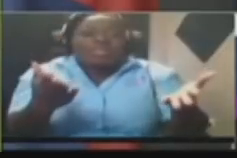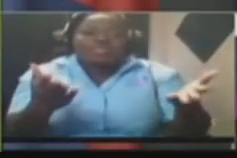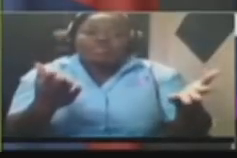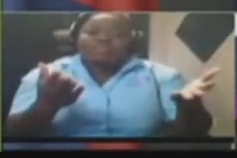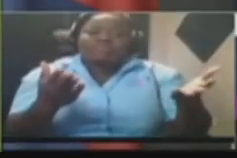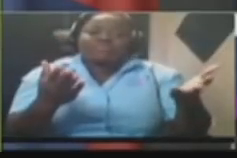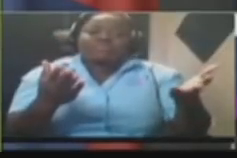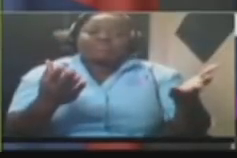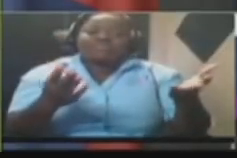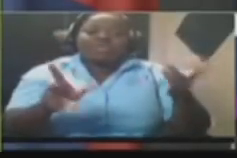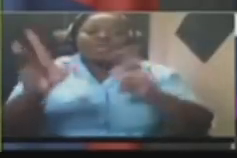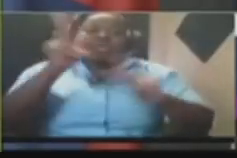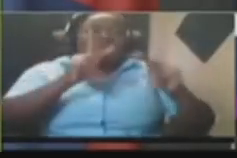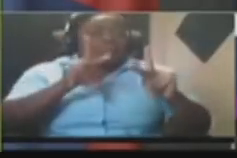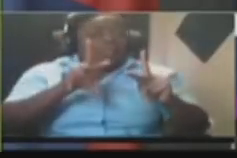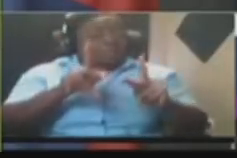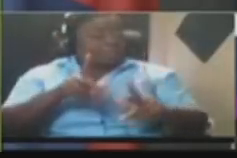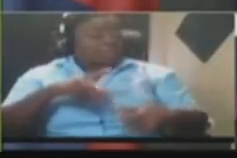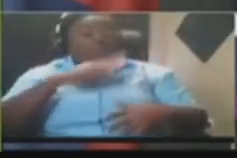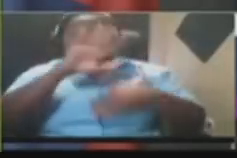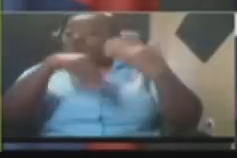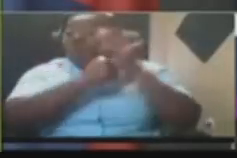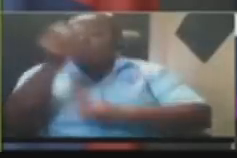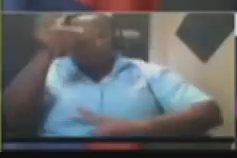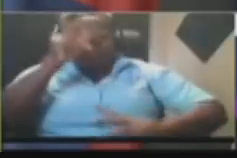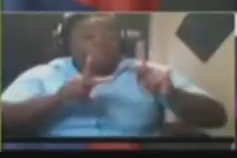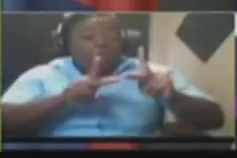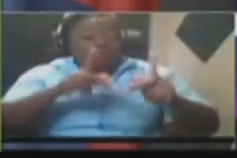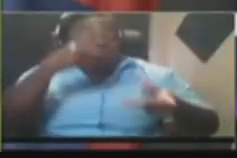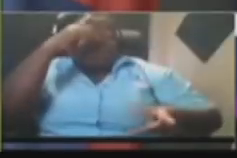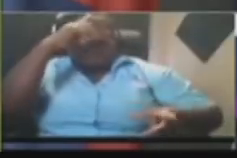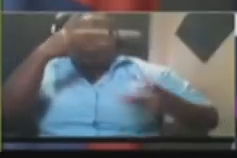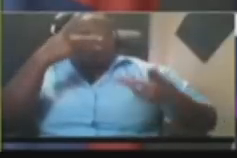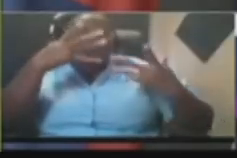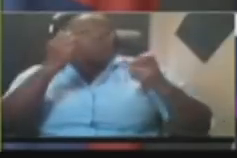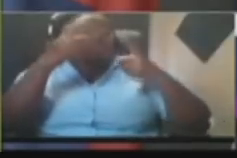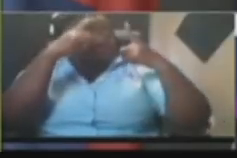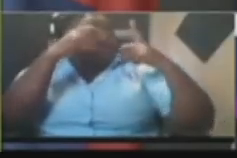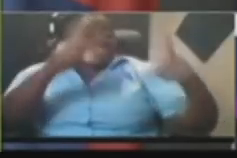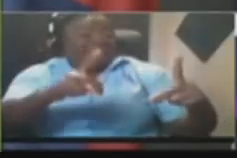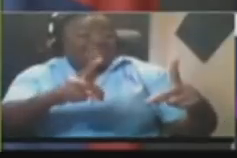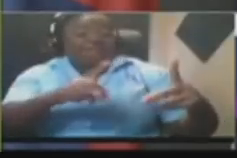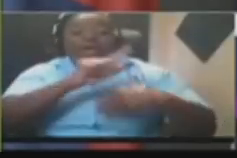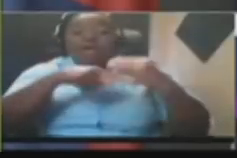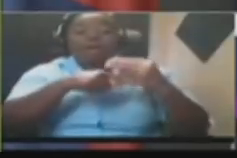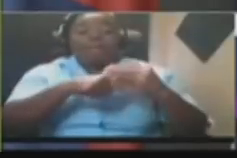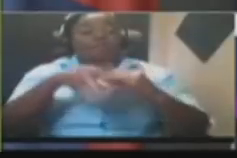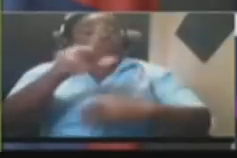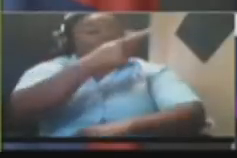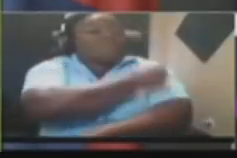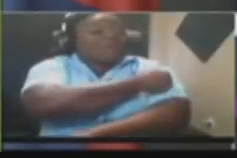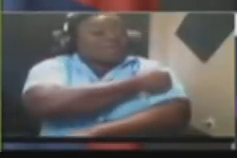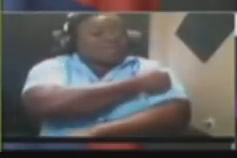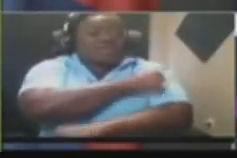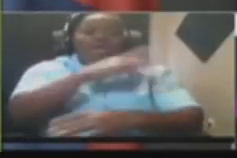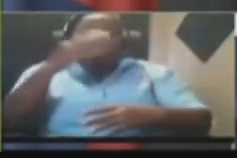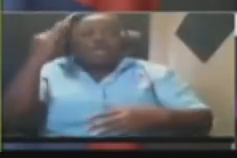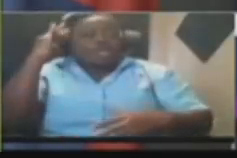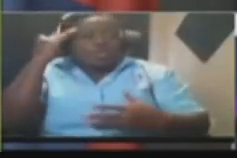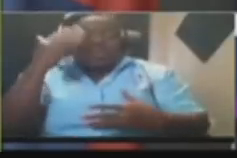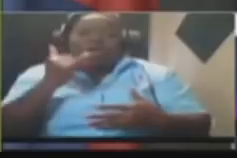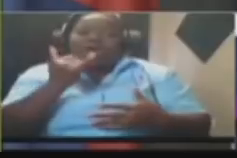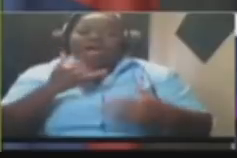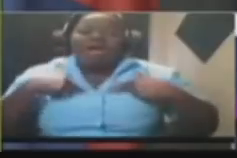are making the decision based on the misinformation that comes to you from